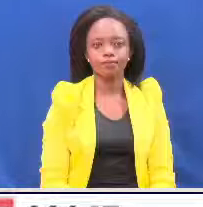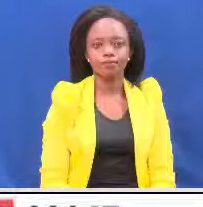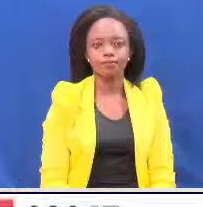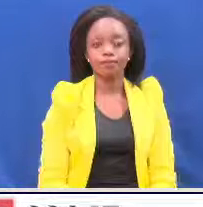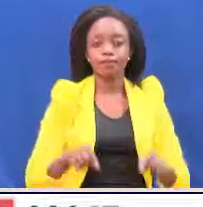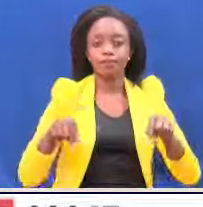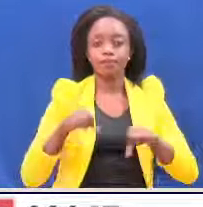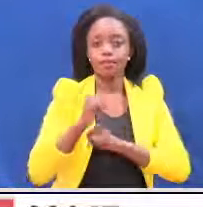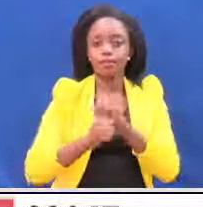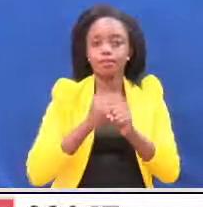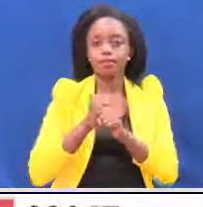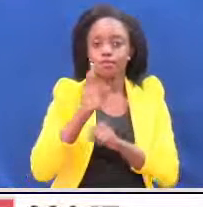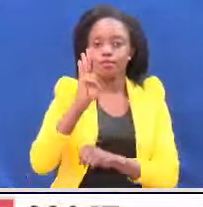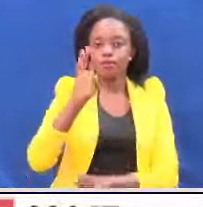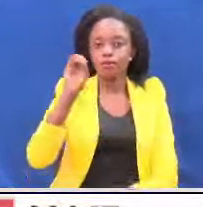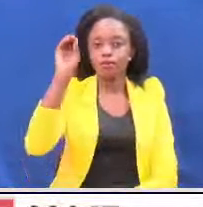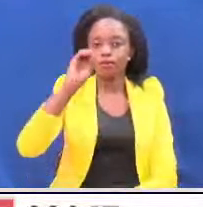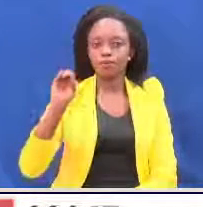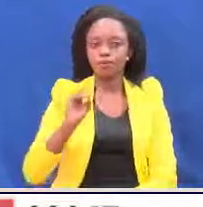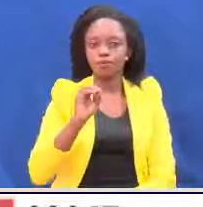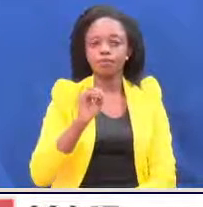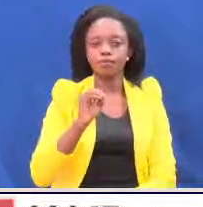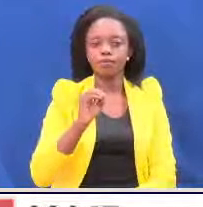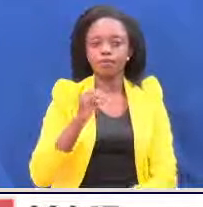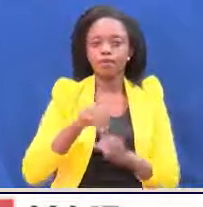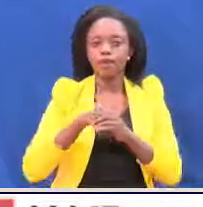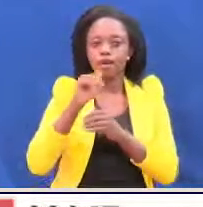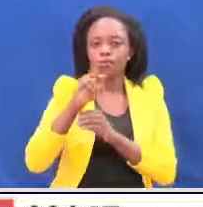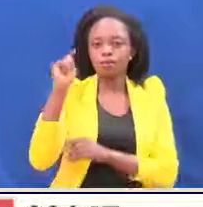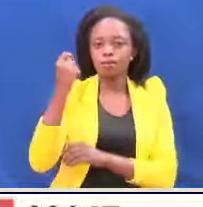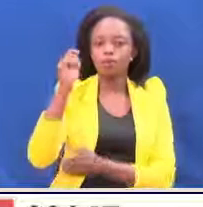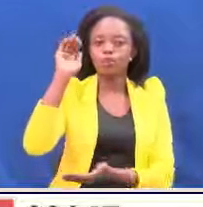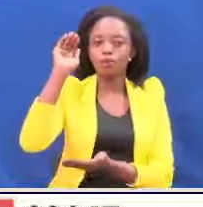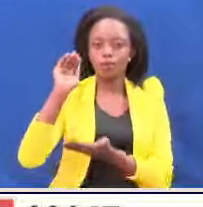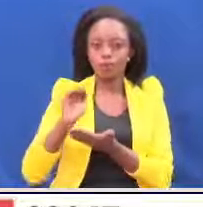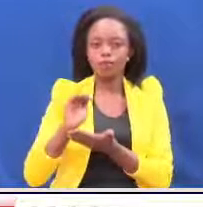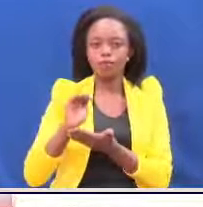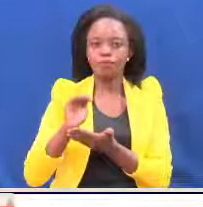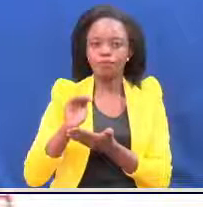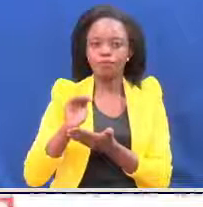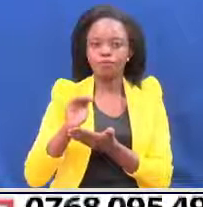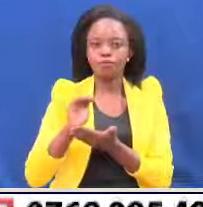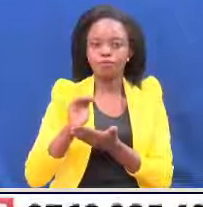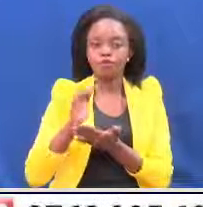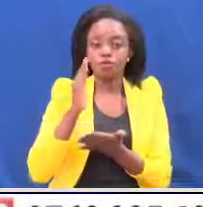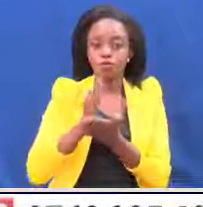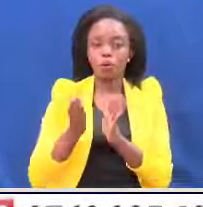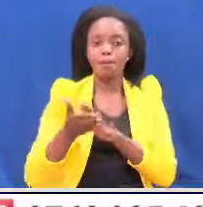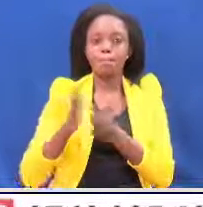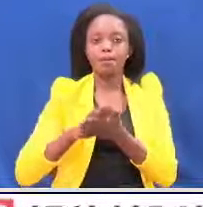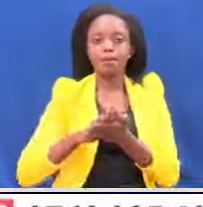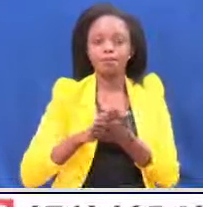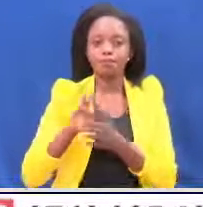This year, 40% of our assets will be outside Kenya, reducing the sovereign risk and truly becoming a